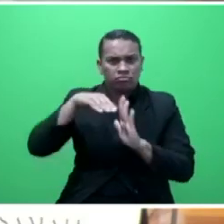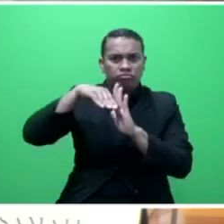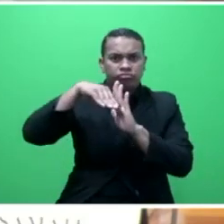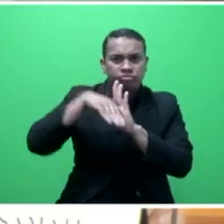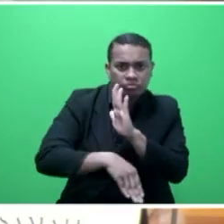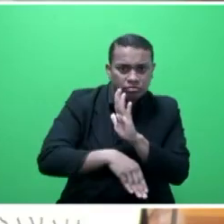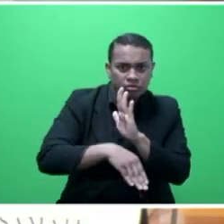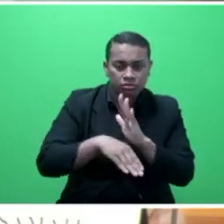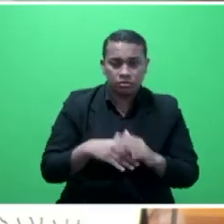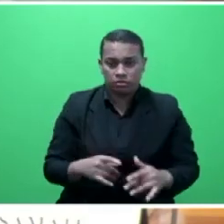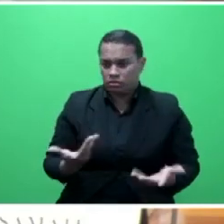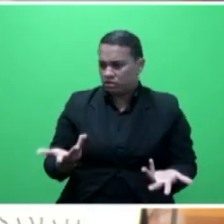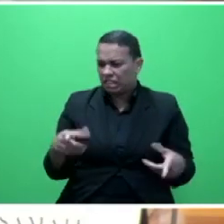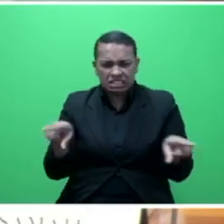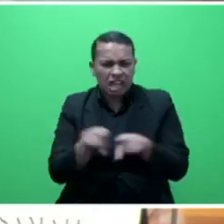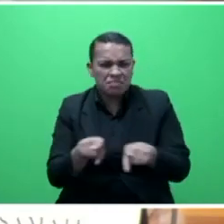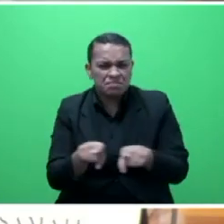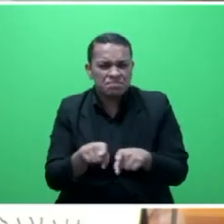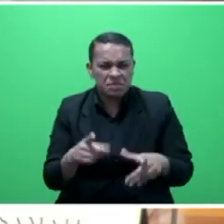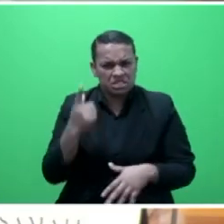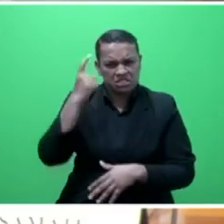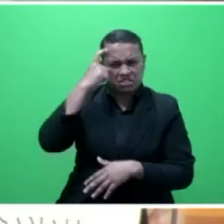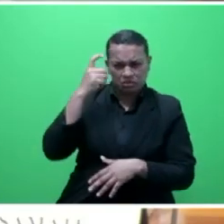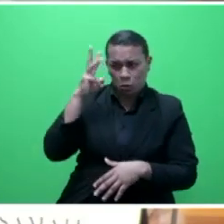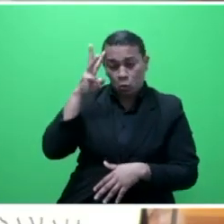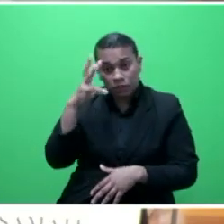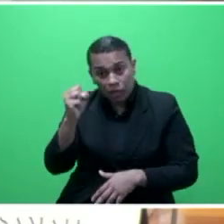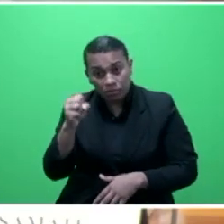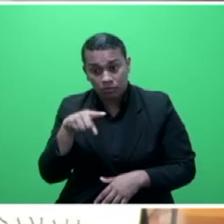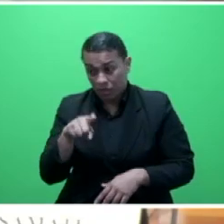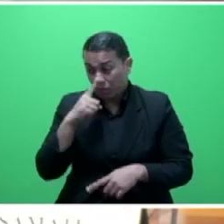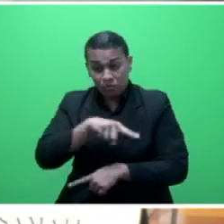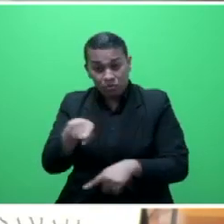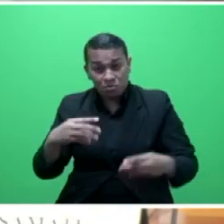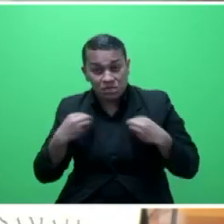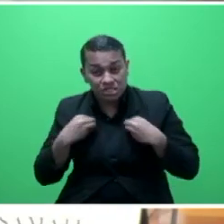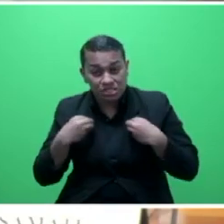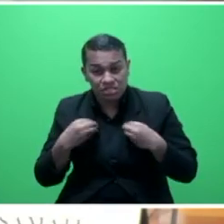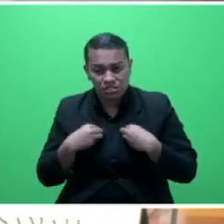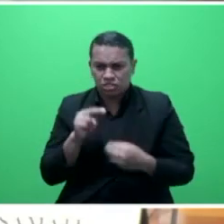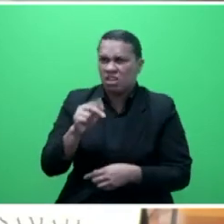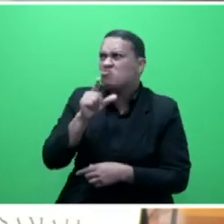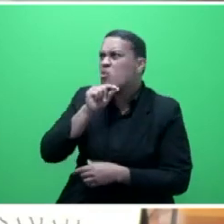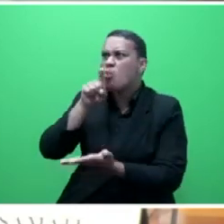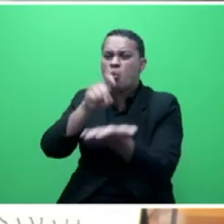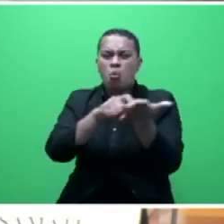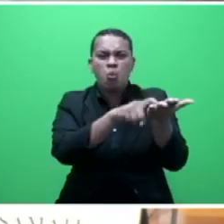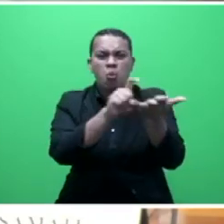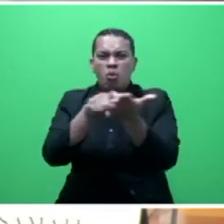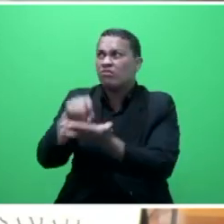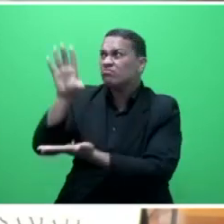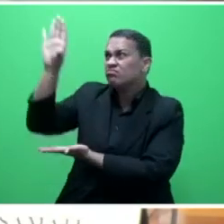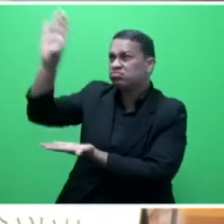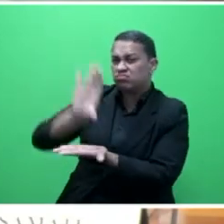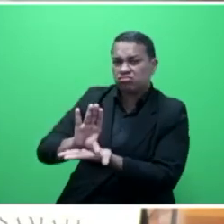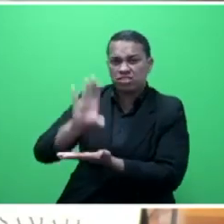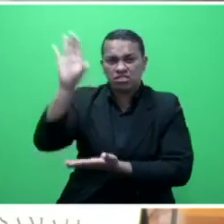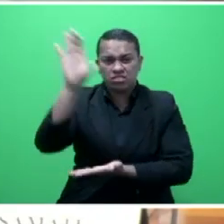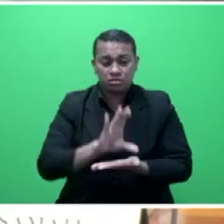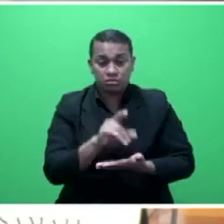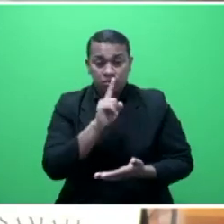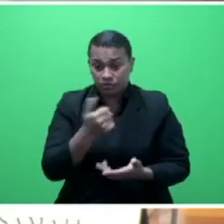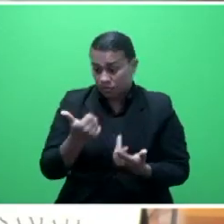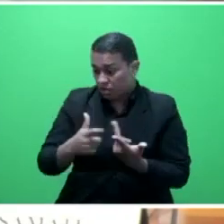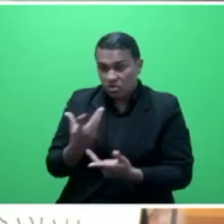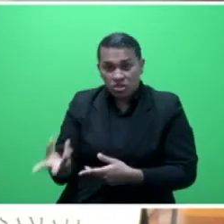Like any sensible nation or business on earth, we will be borrowing to make up the remaining difference in revenue. Mr. Speaker says some weeks